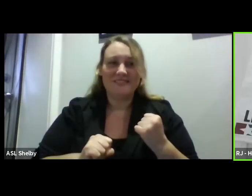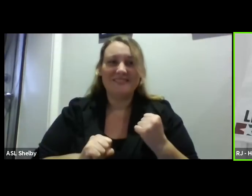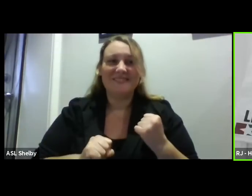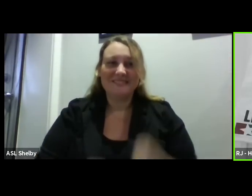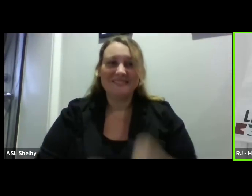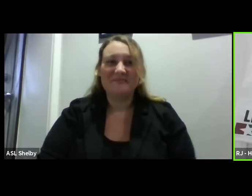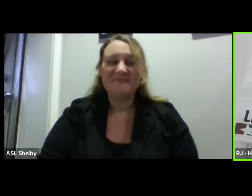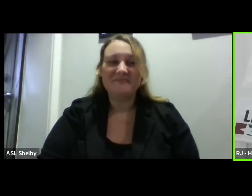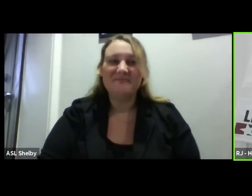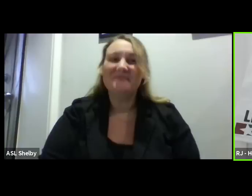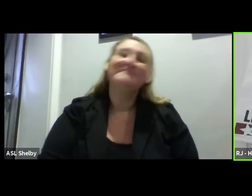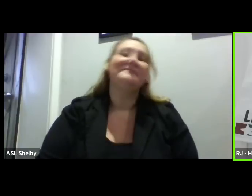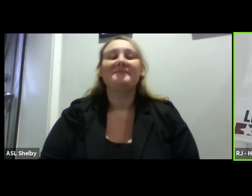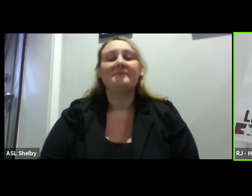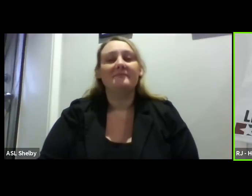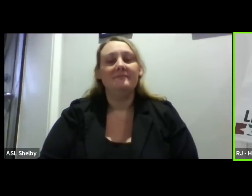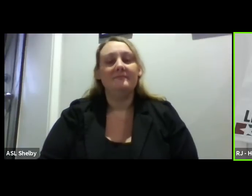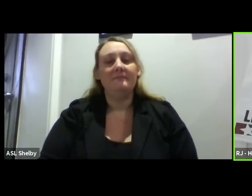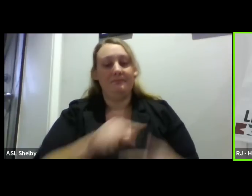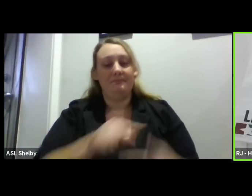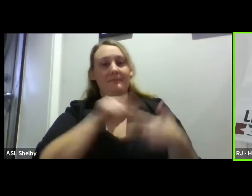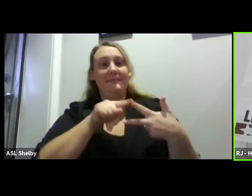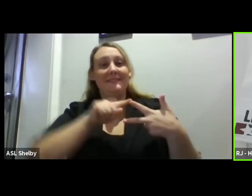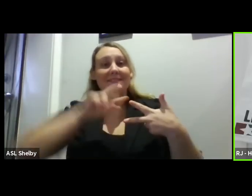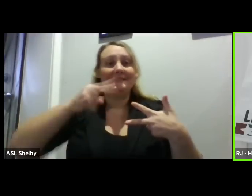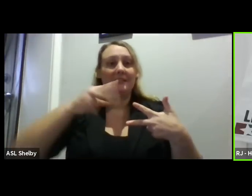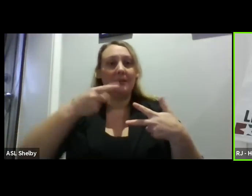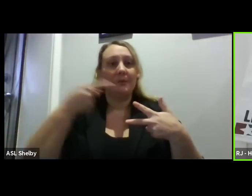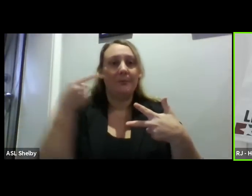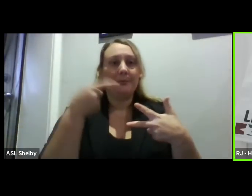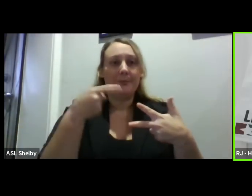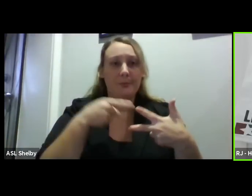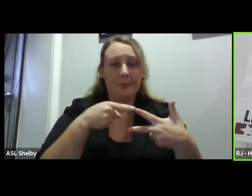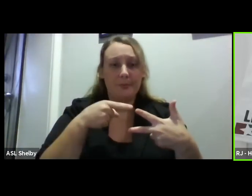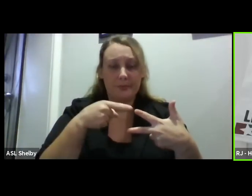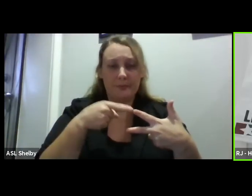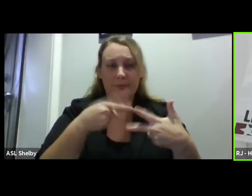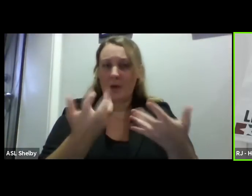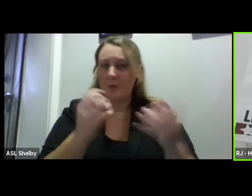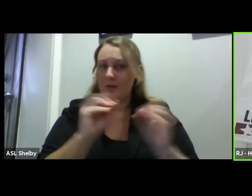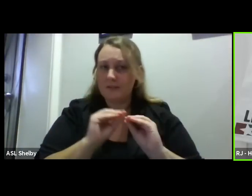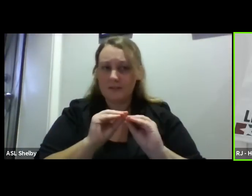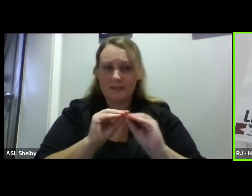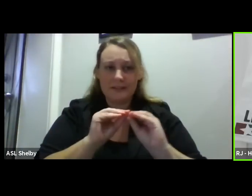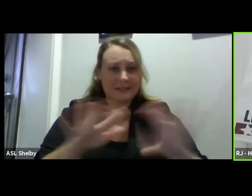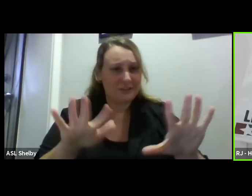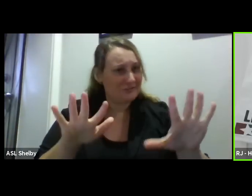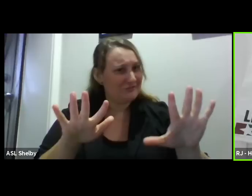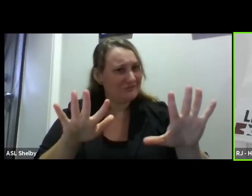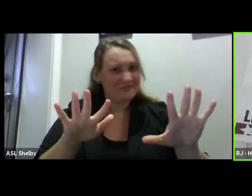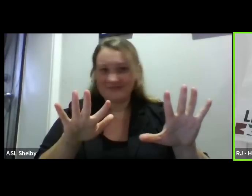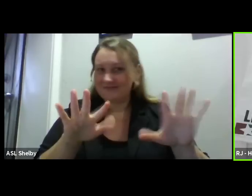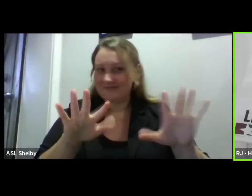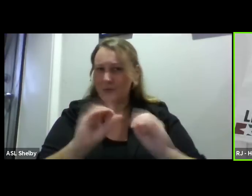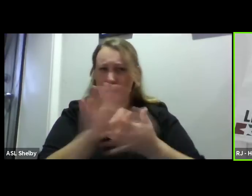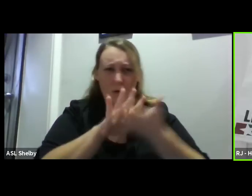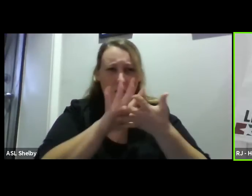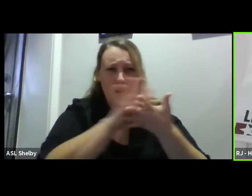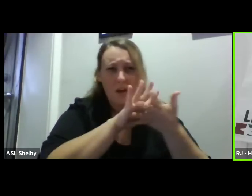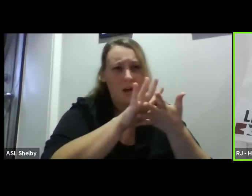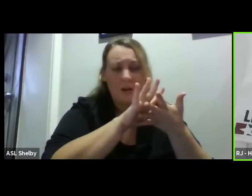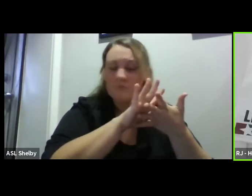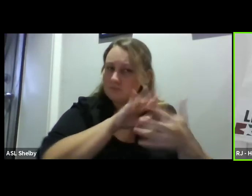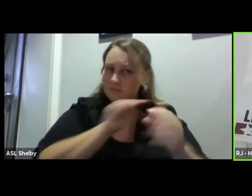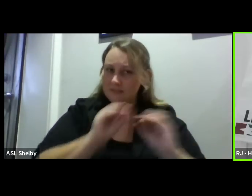Secondly, I want to make it clear in unequivocal terms that the United States